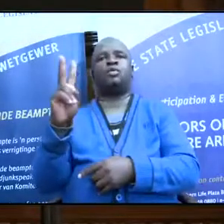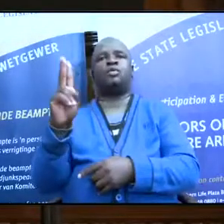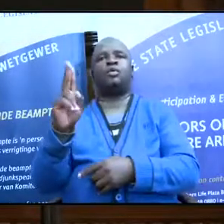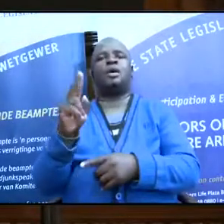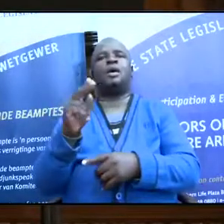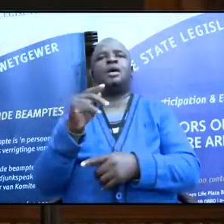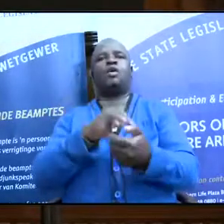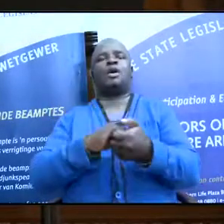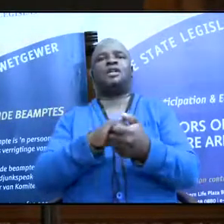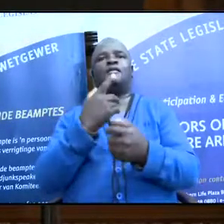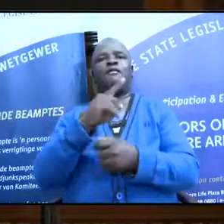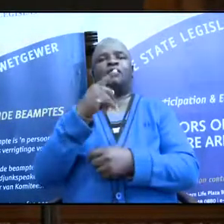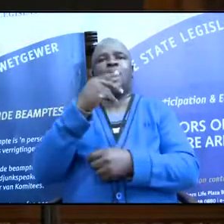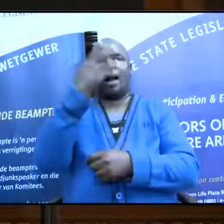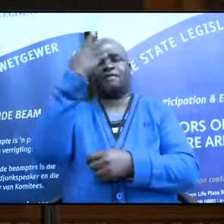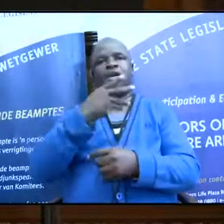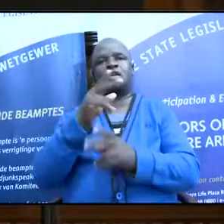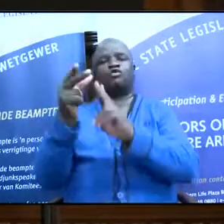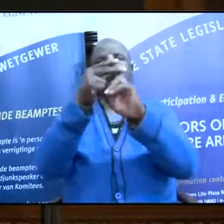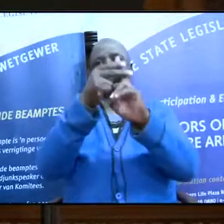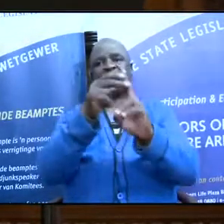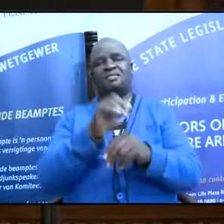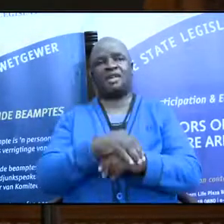for african unity